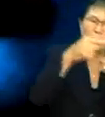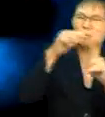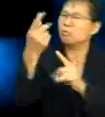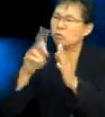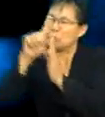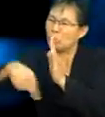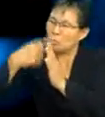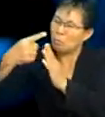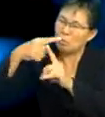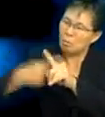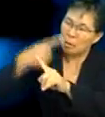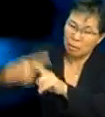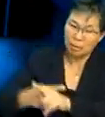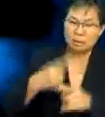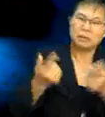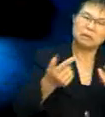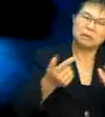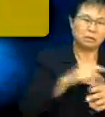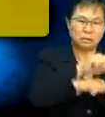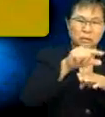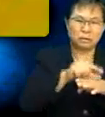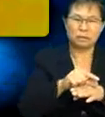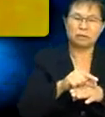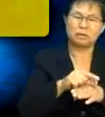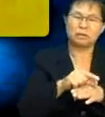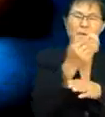They generally occur in pairs or groups.